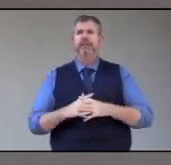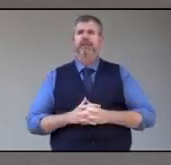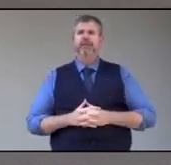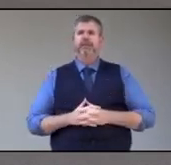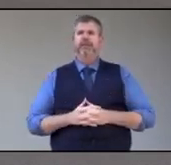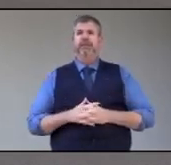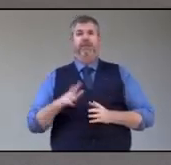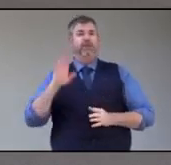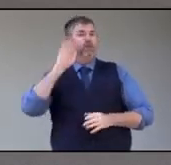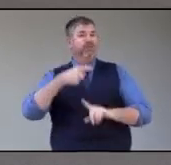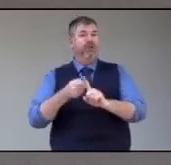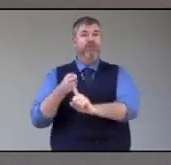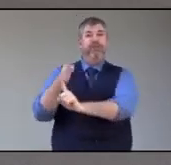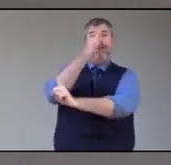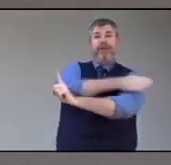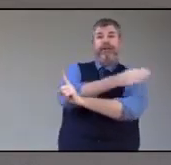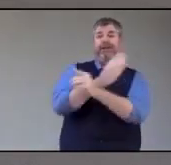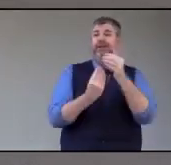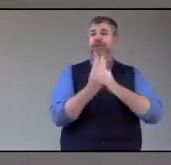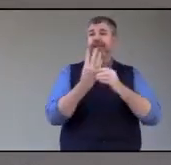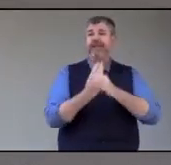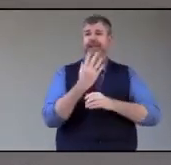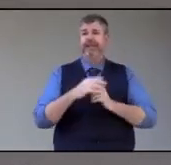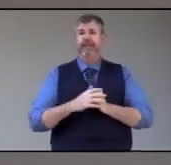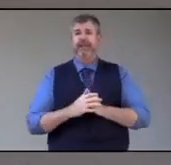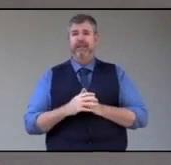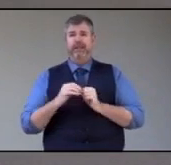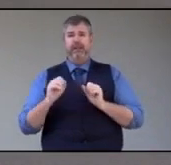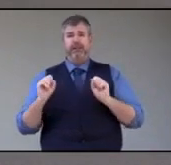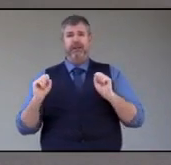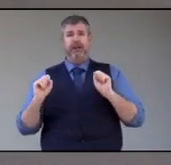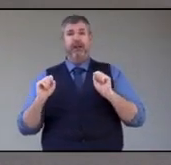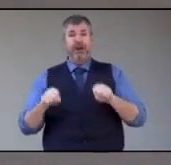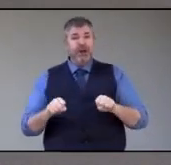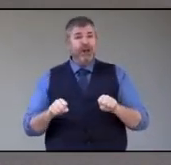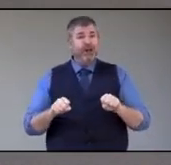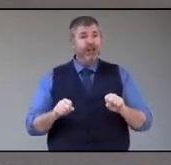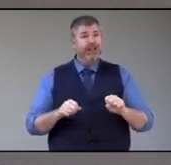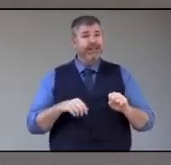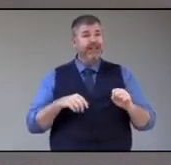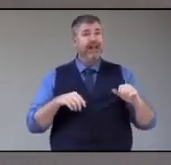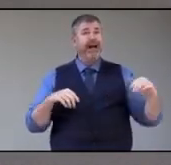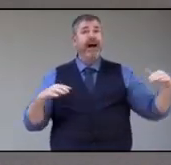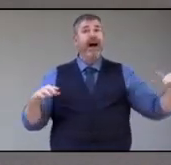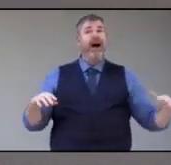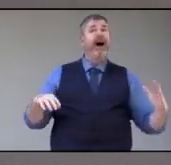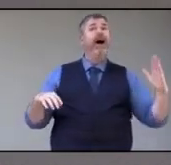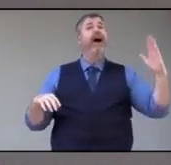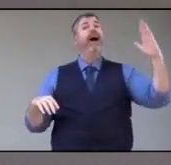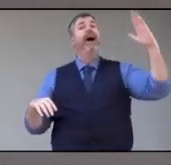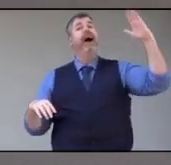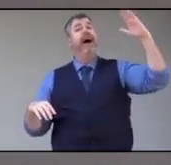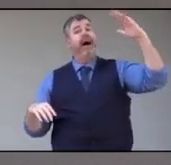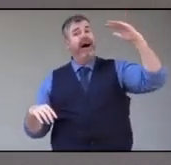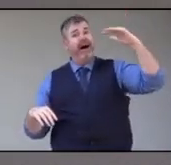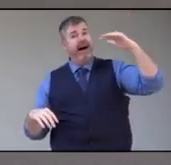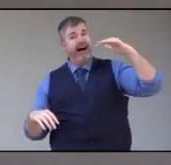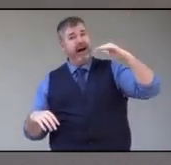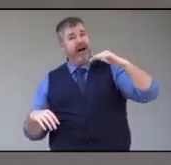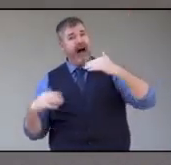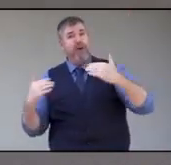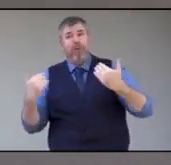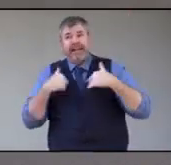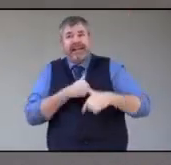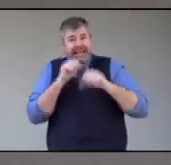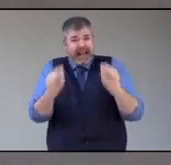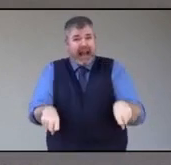were able to crush this curve, and we still have it within our power. It is the summation of